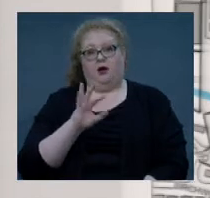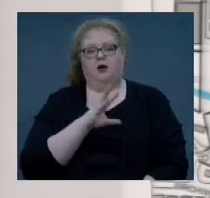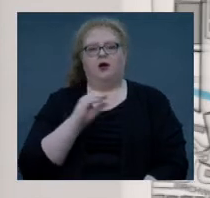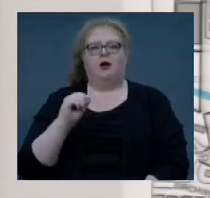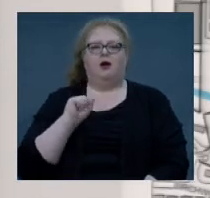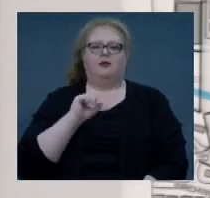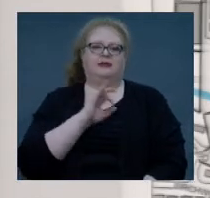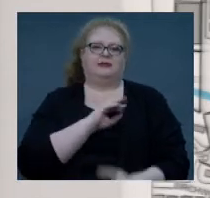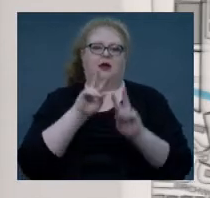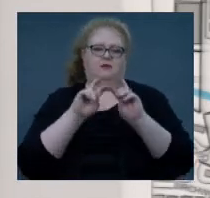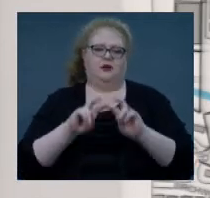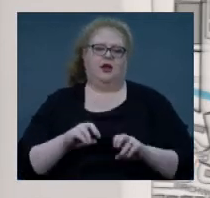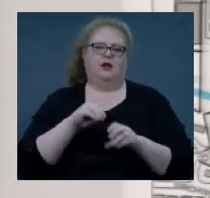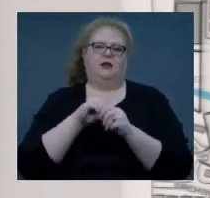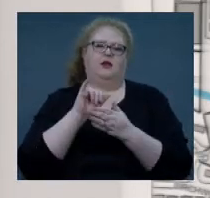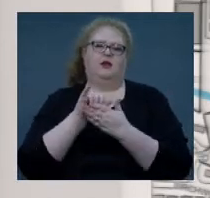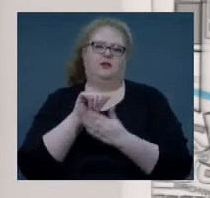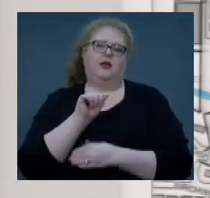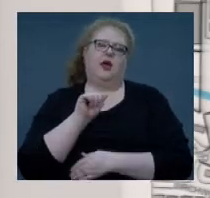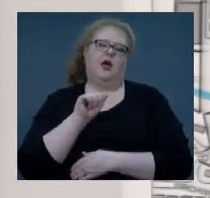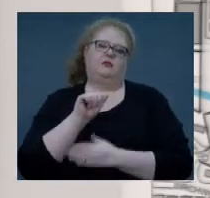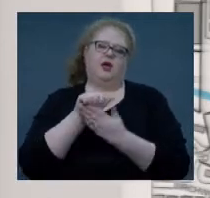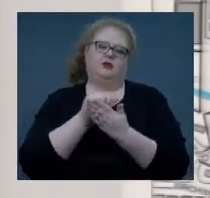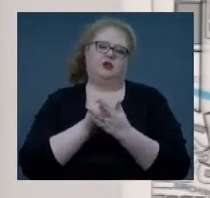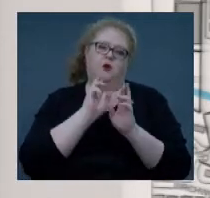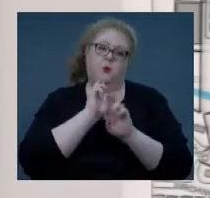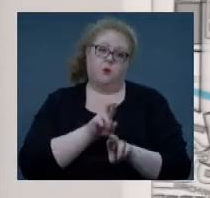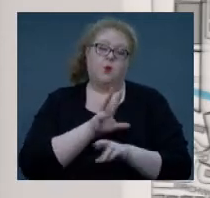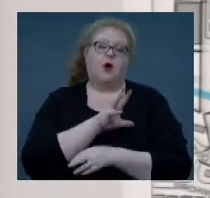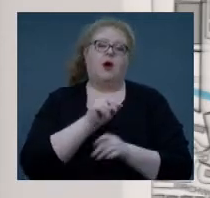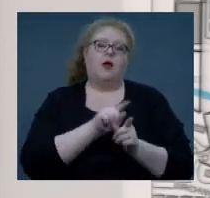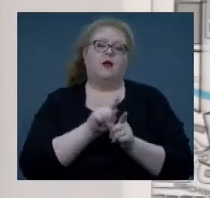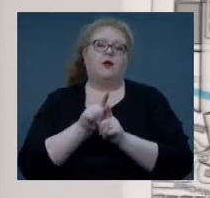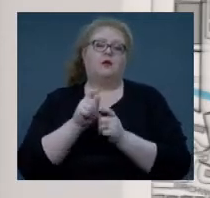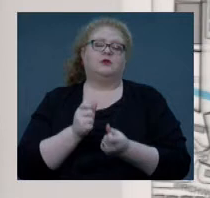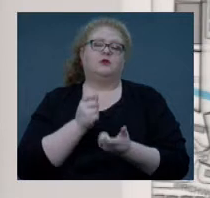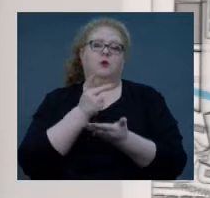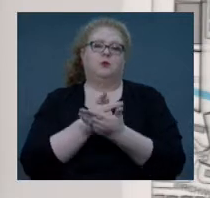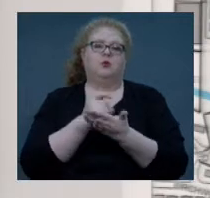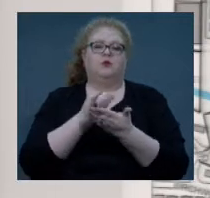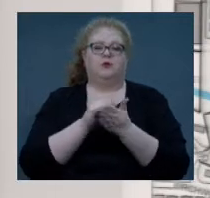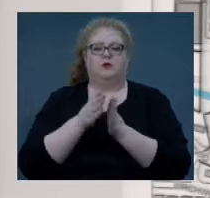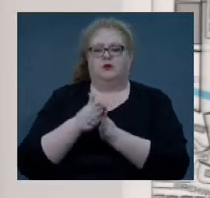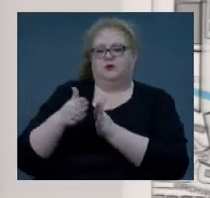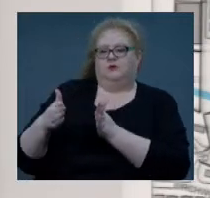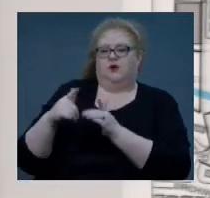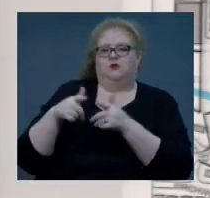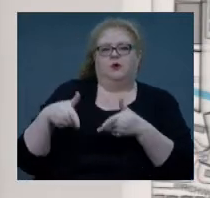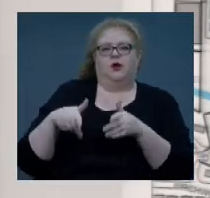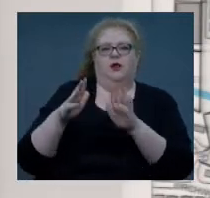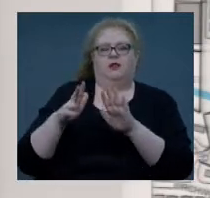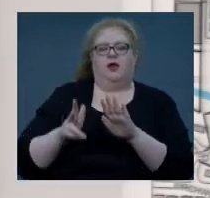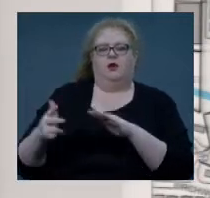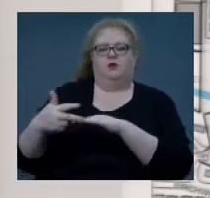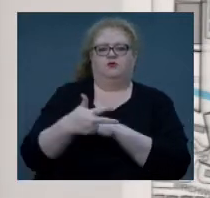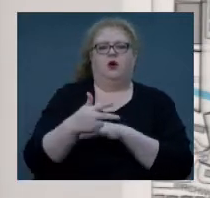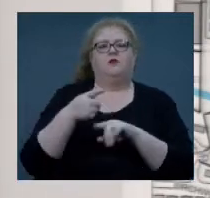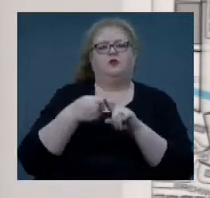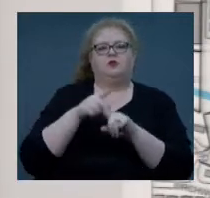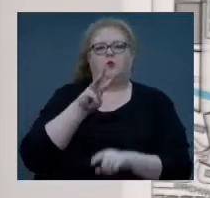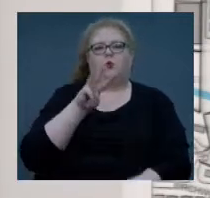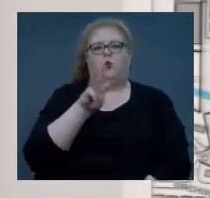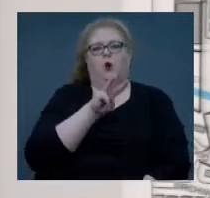staff analysis in the agenda staff report. Staff also recommends approval of the variance to allow the driveways to West Markham